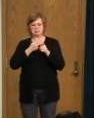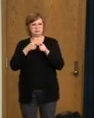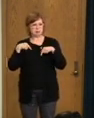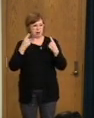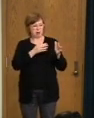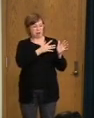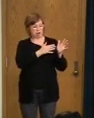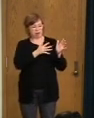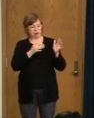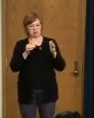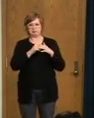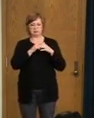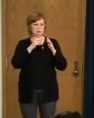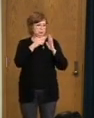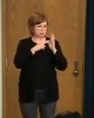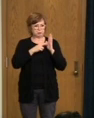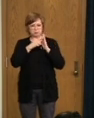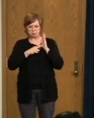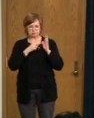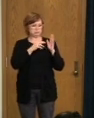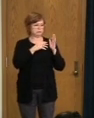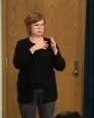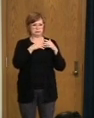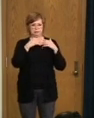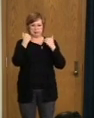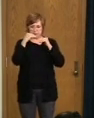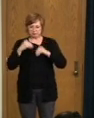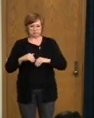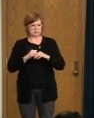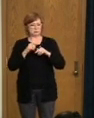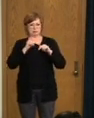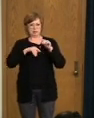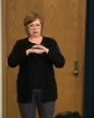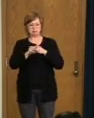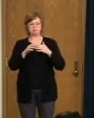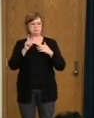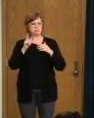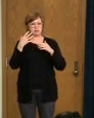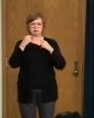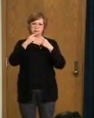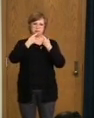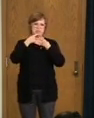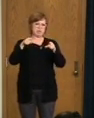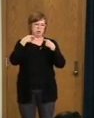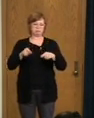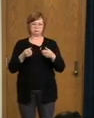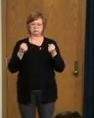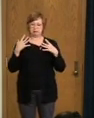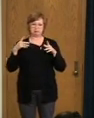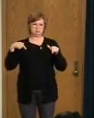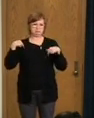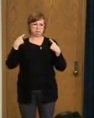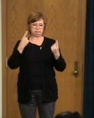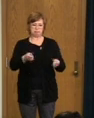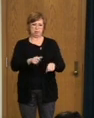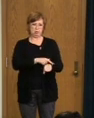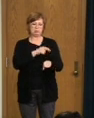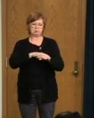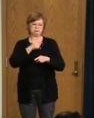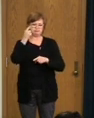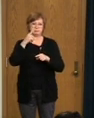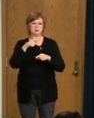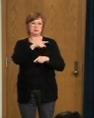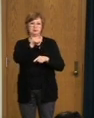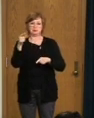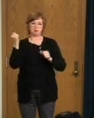measures, and reminders from myself, from Dr. Shahab, as well as others. Months of sacrifice by each and every person